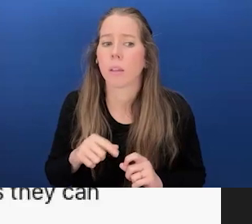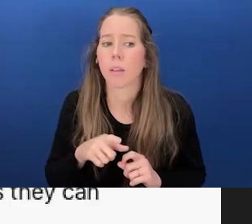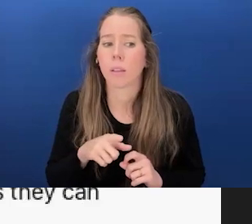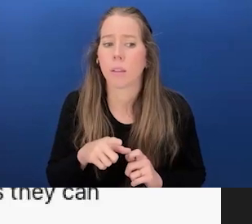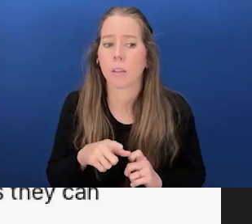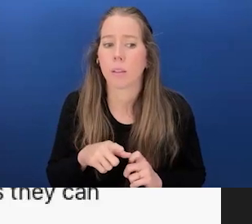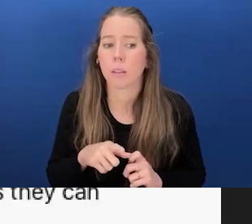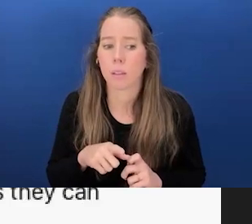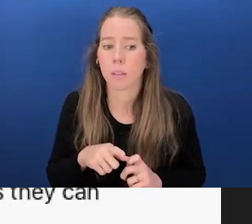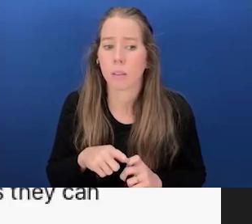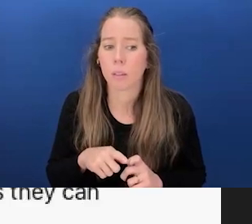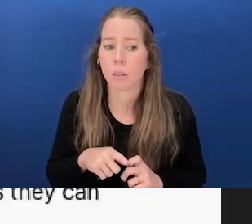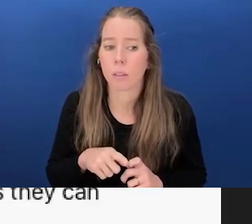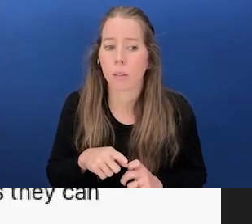The